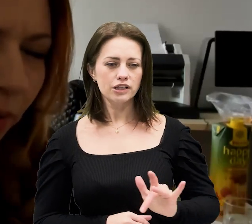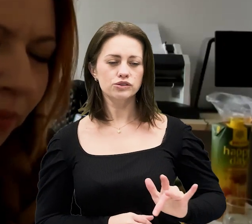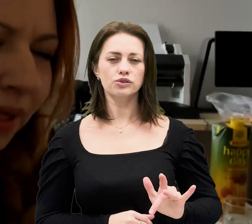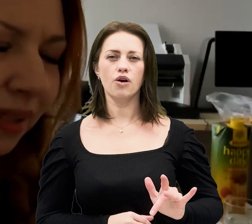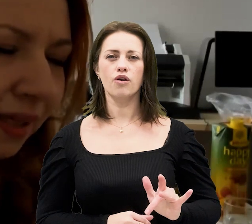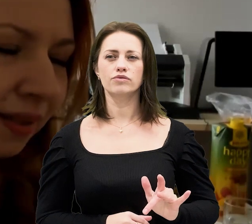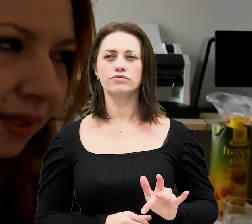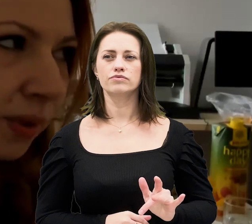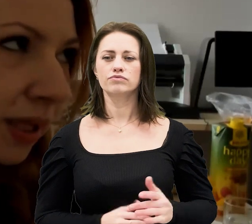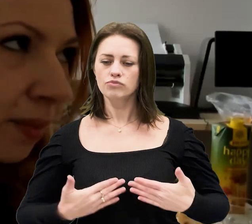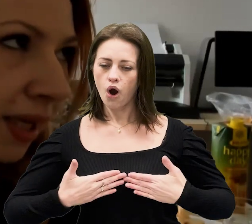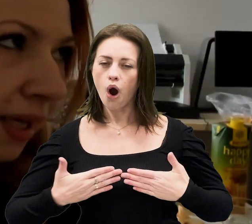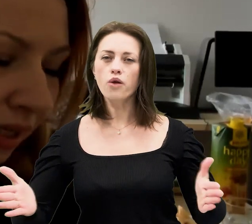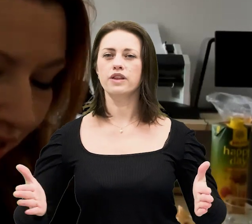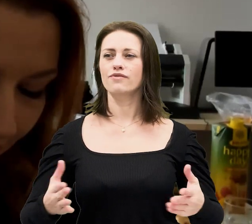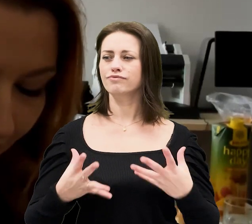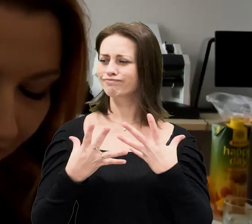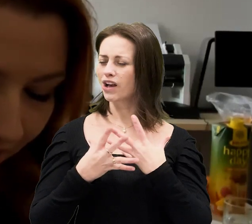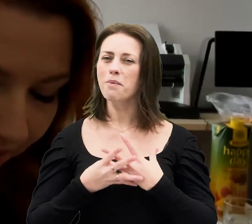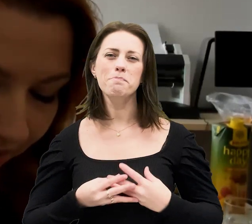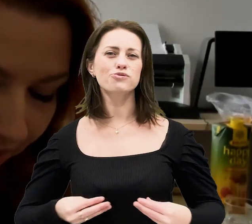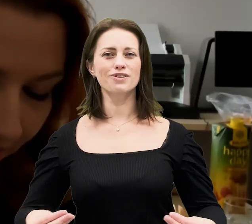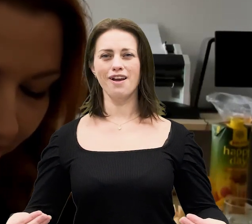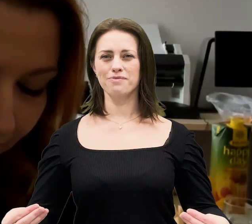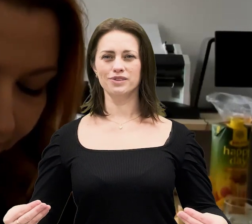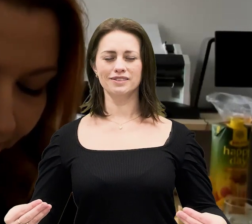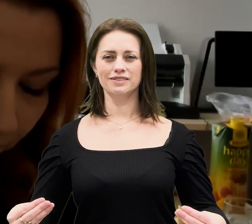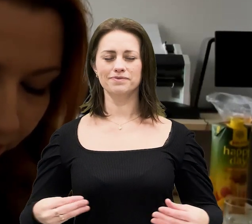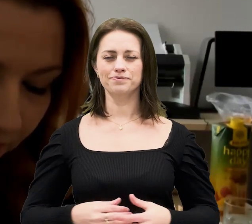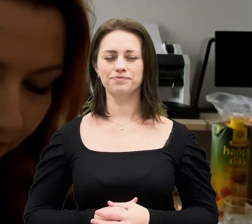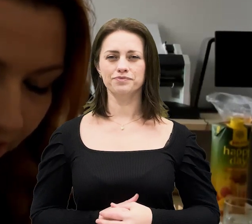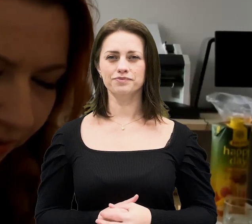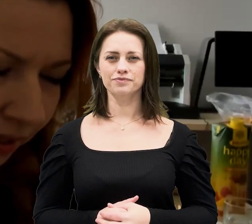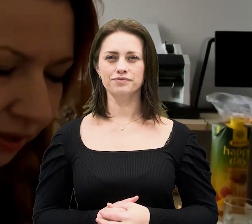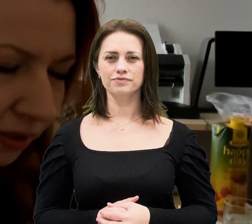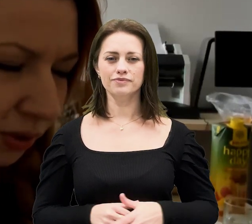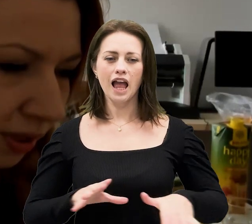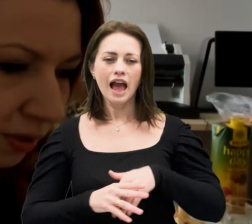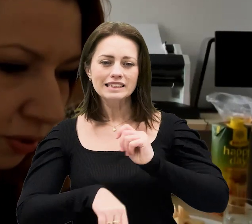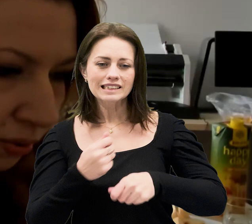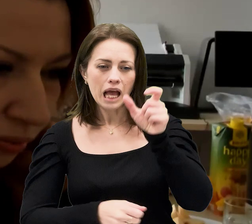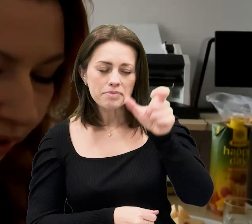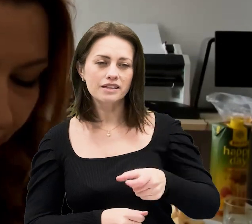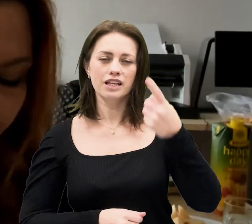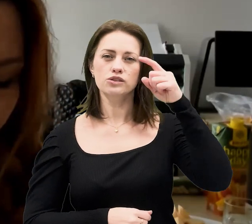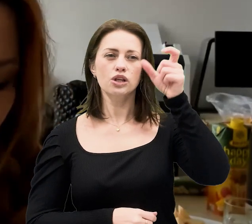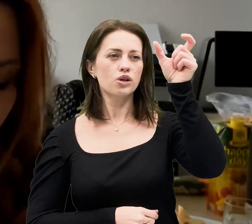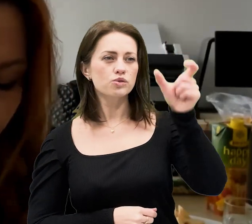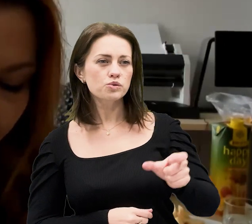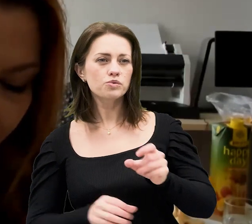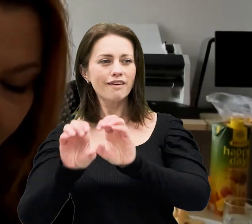a very open and welcoming, and with staff and students who